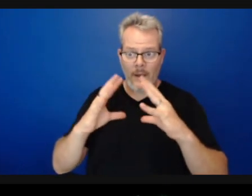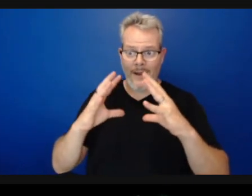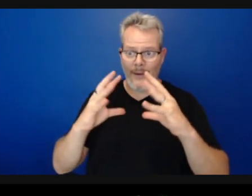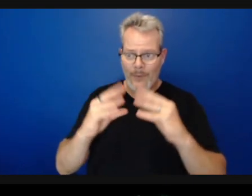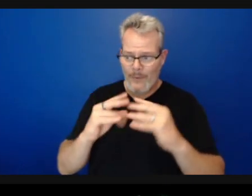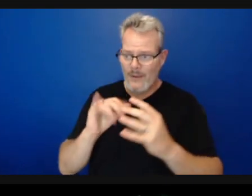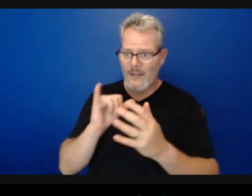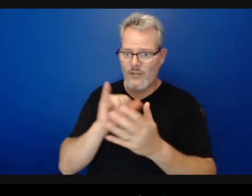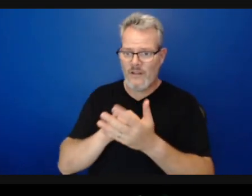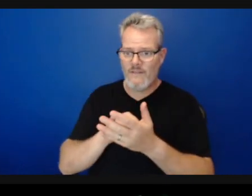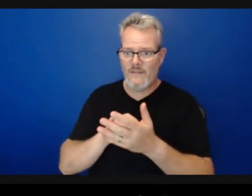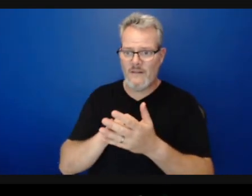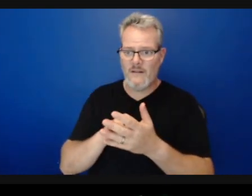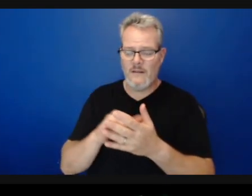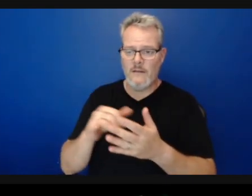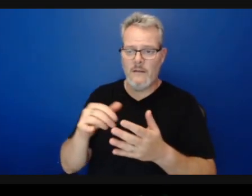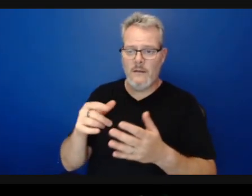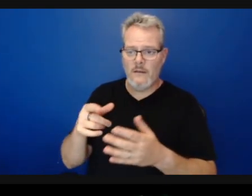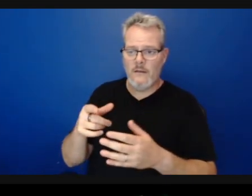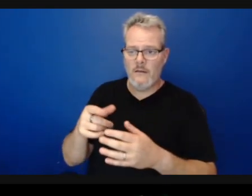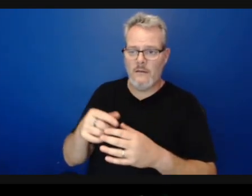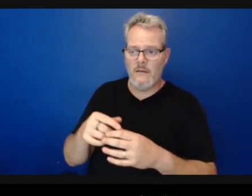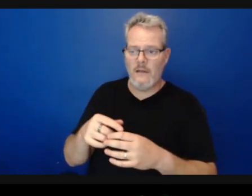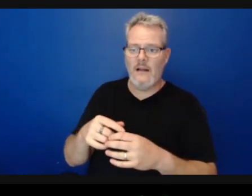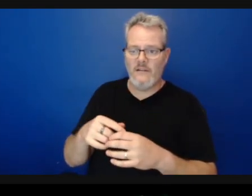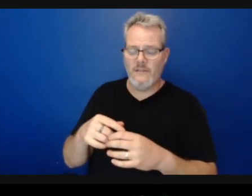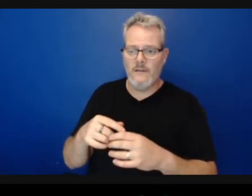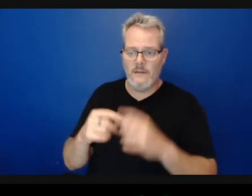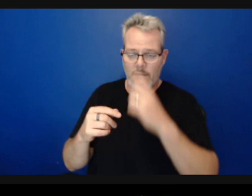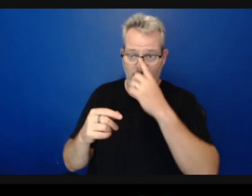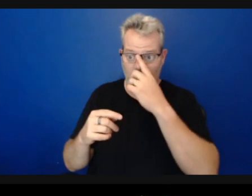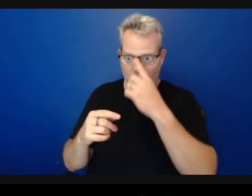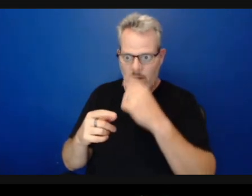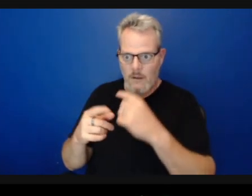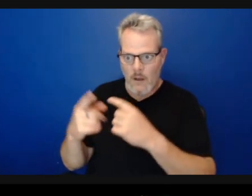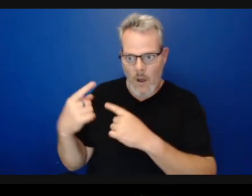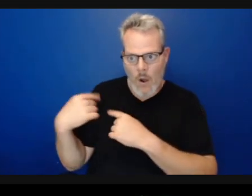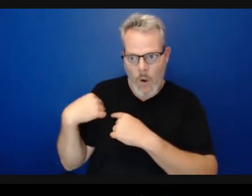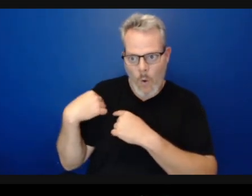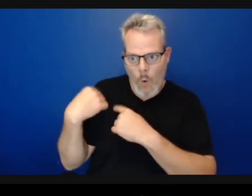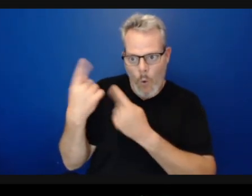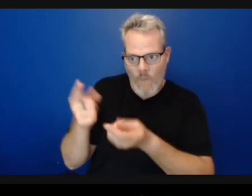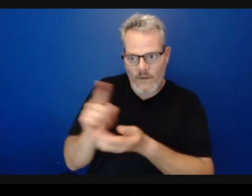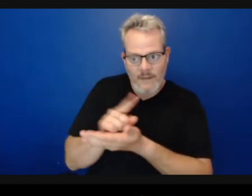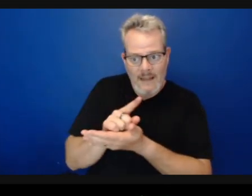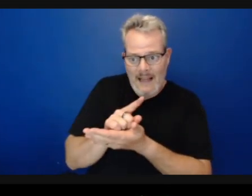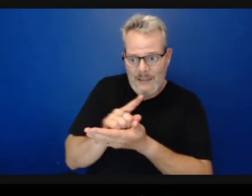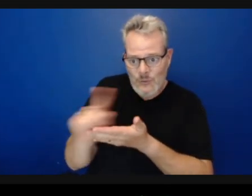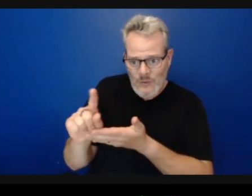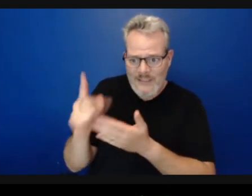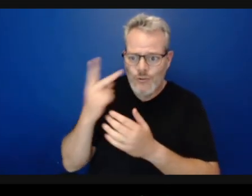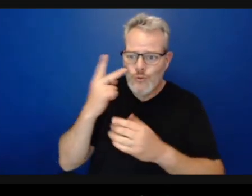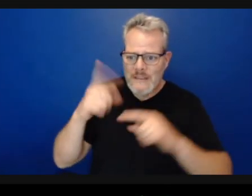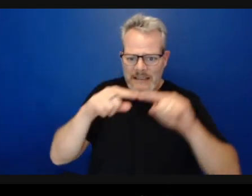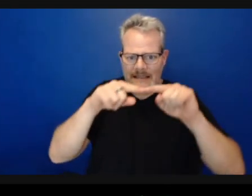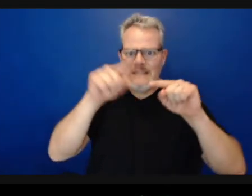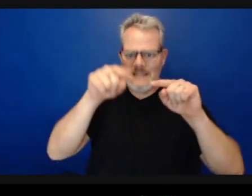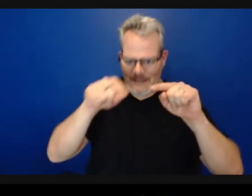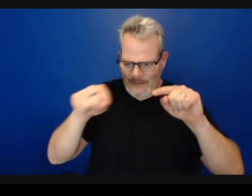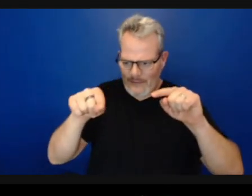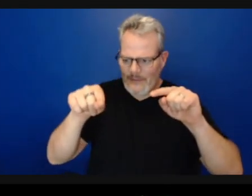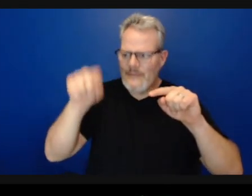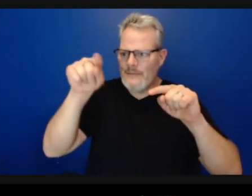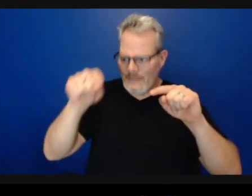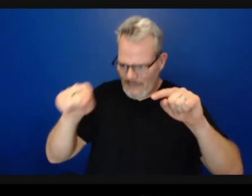persistently across much of that time. So over the last week, there's been little net gain, but part of this